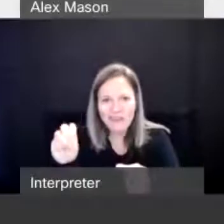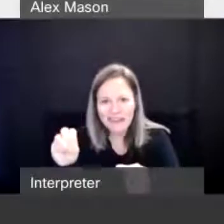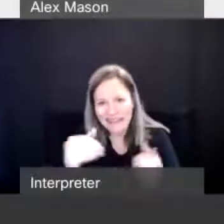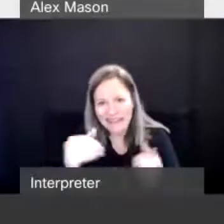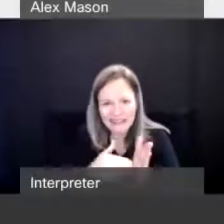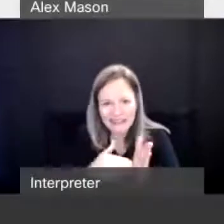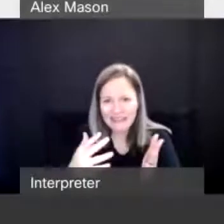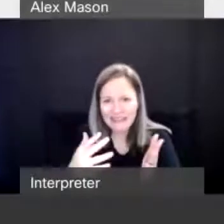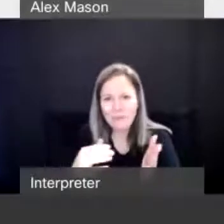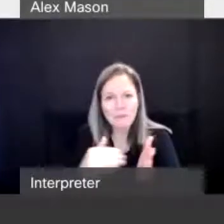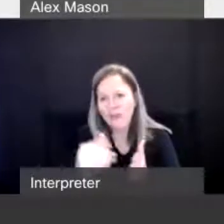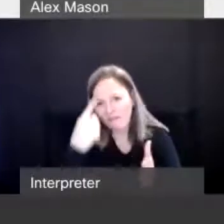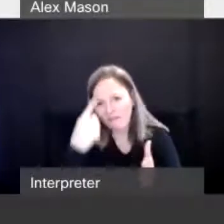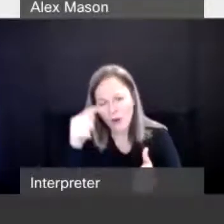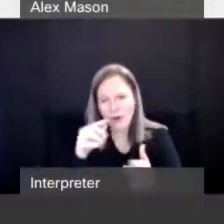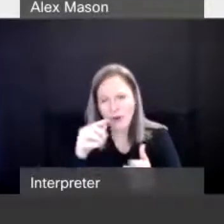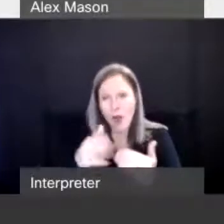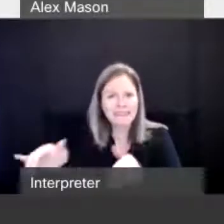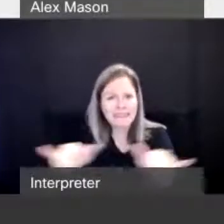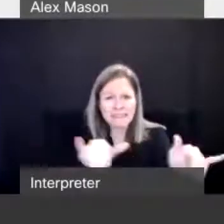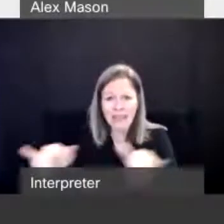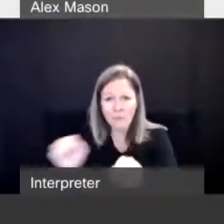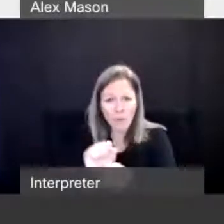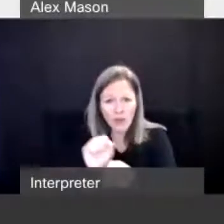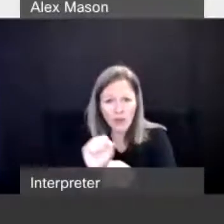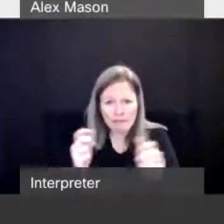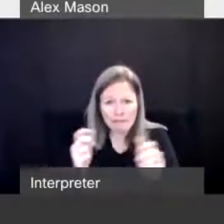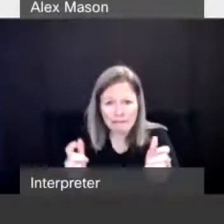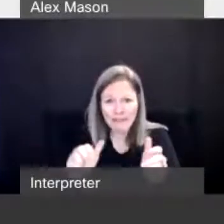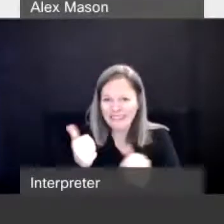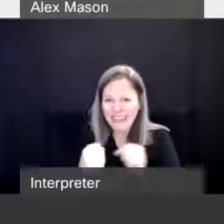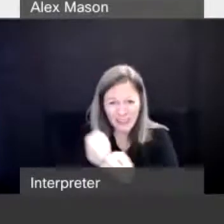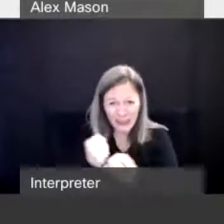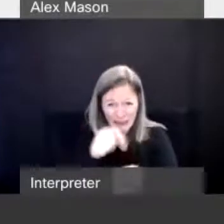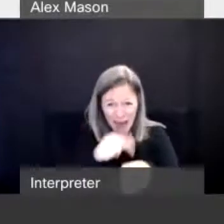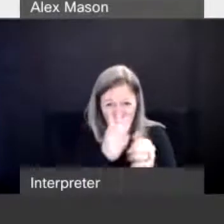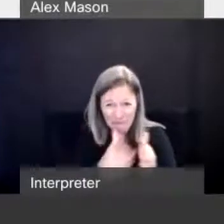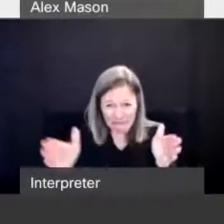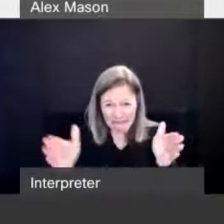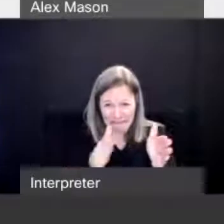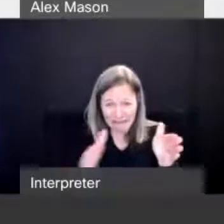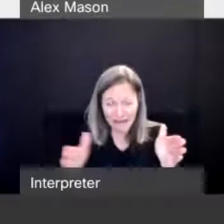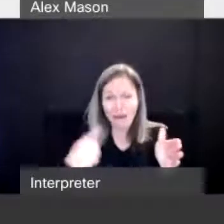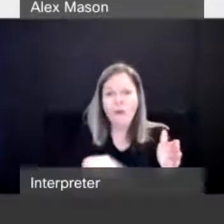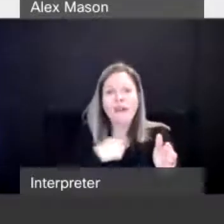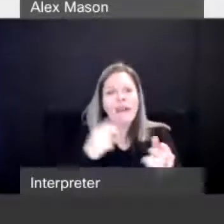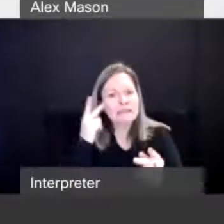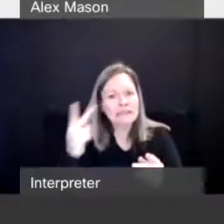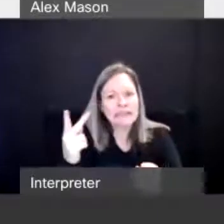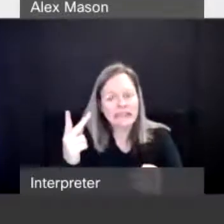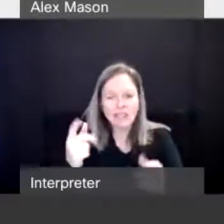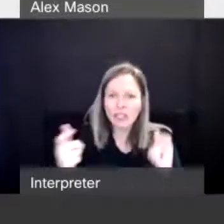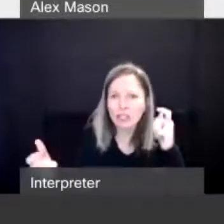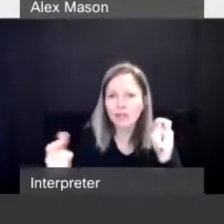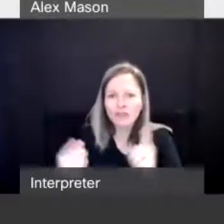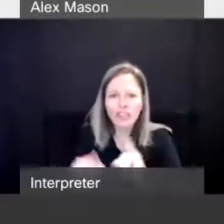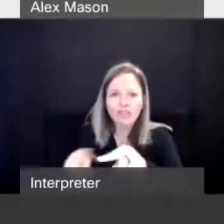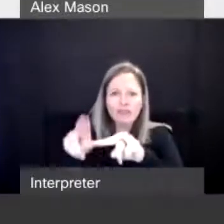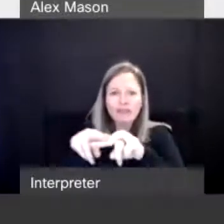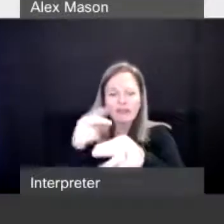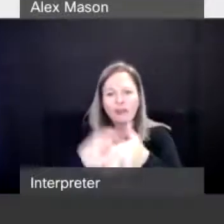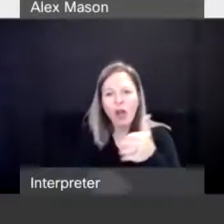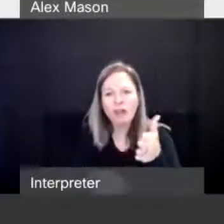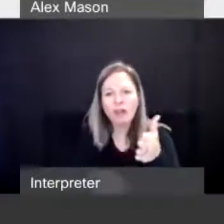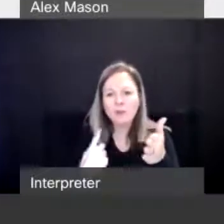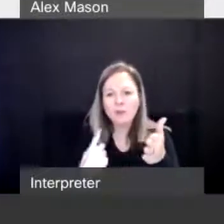the same scope of work in a 10-year span. So we're seeing huge increases in cost, and we